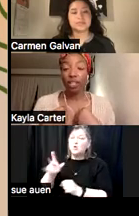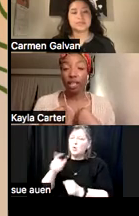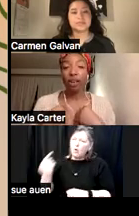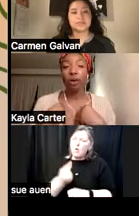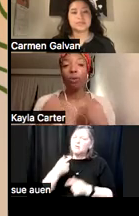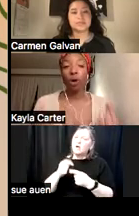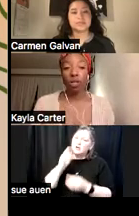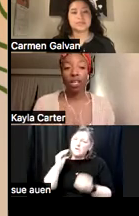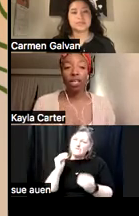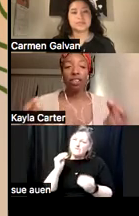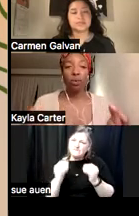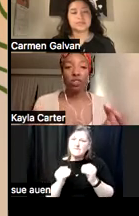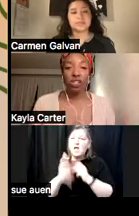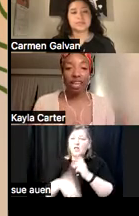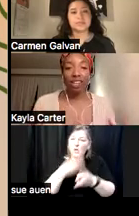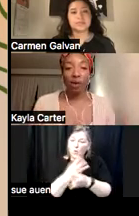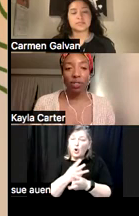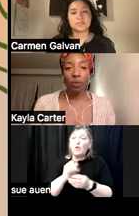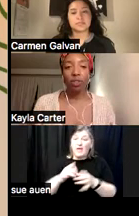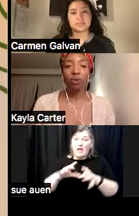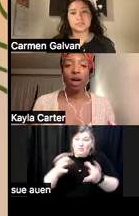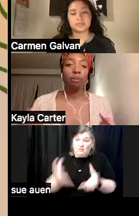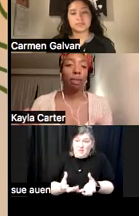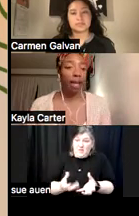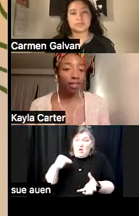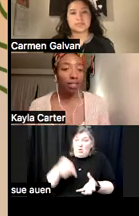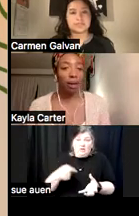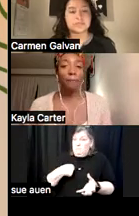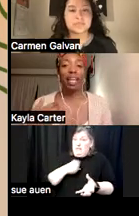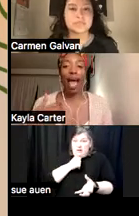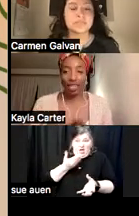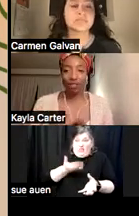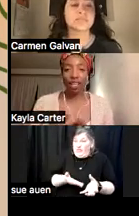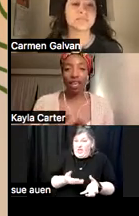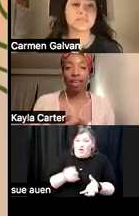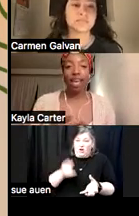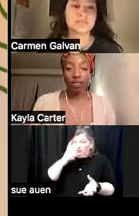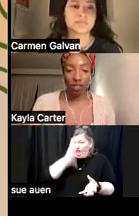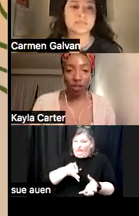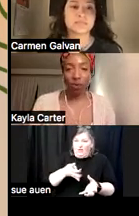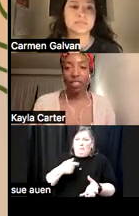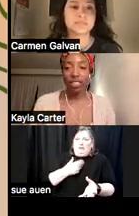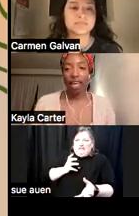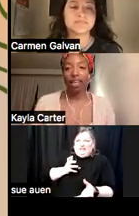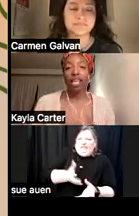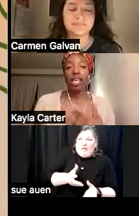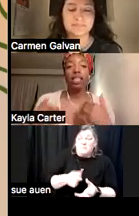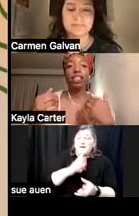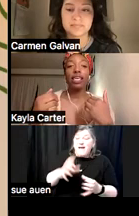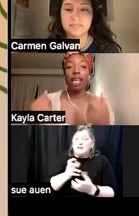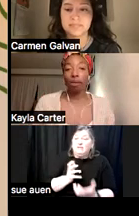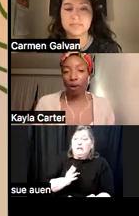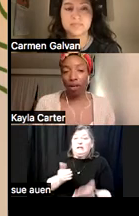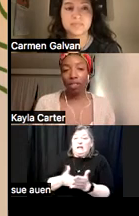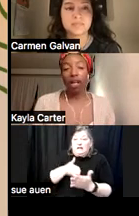to redesign a world that was created not only with you not in mind, but actively against you. Once again,